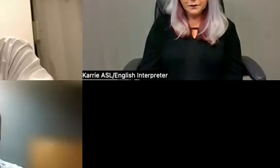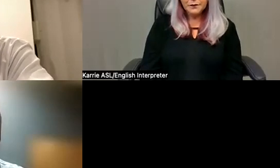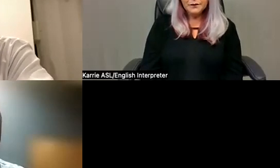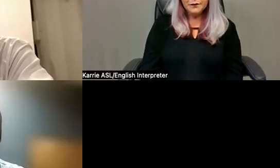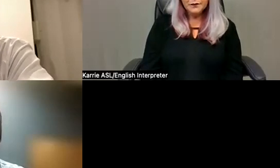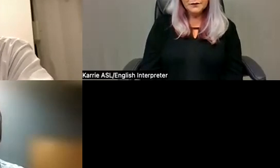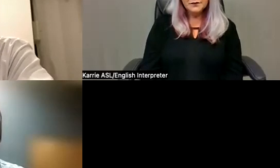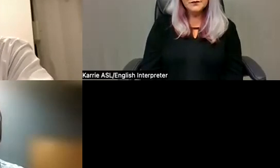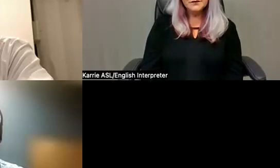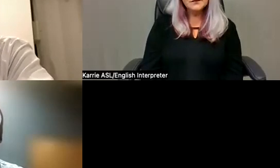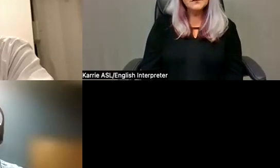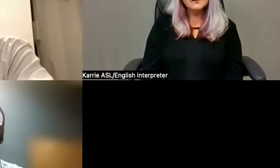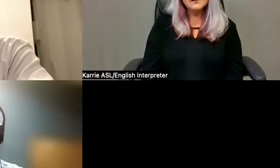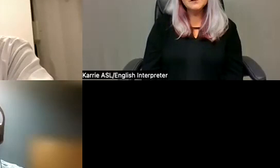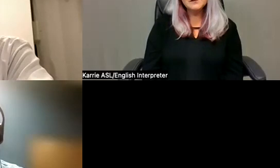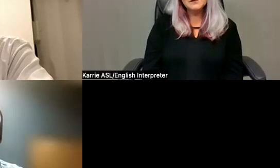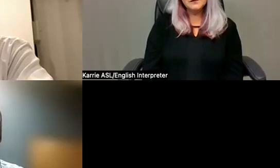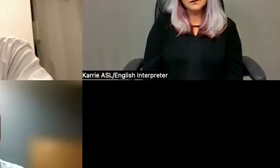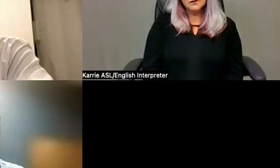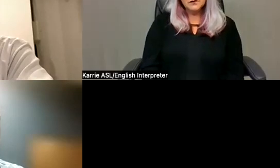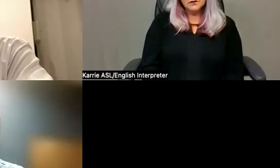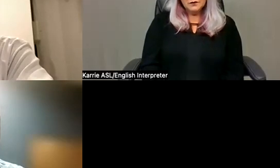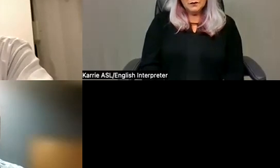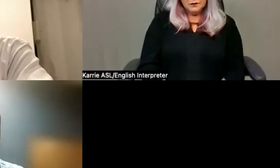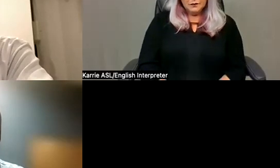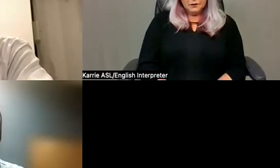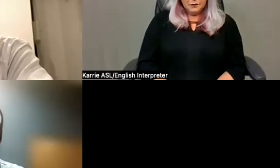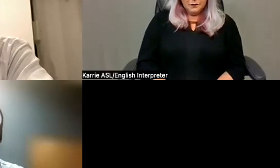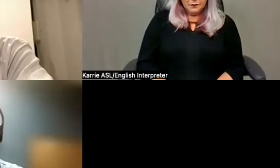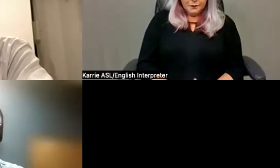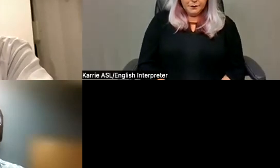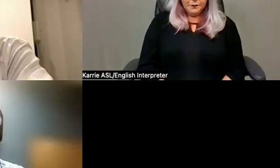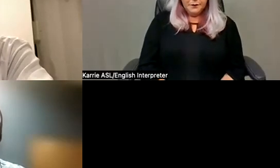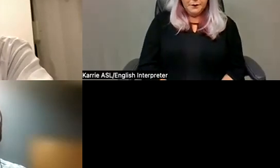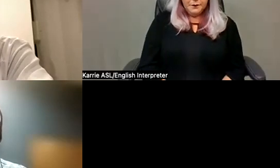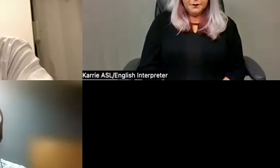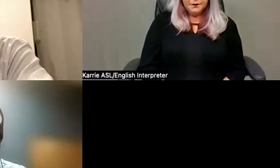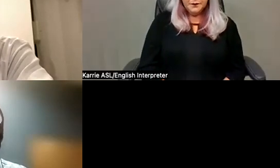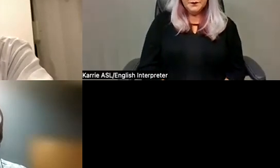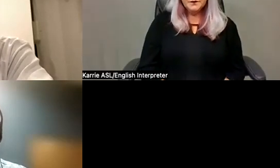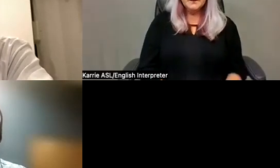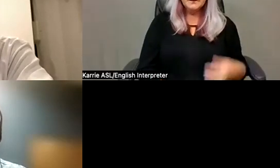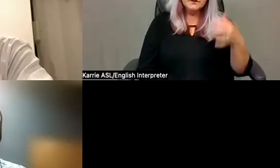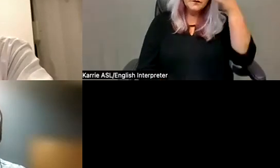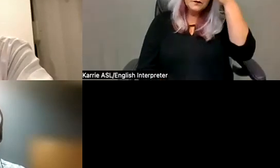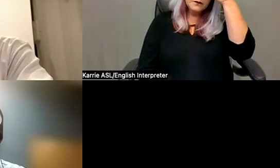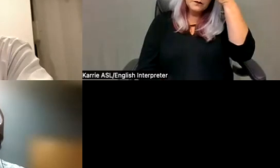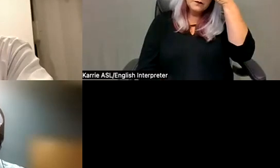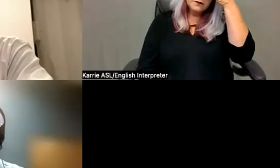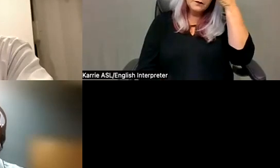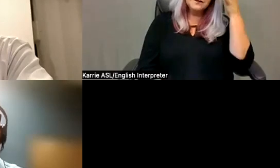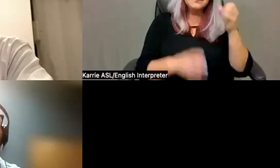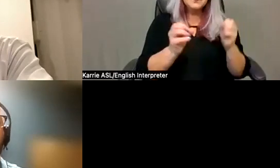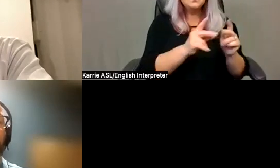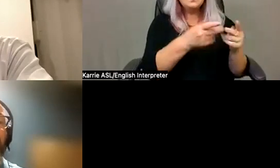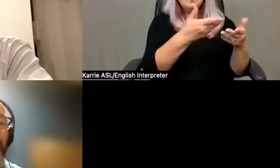celular, presionaría primero los puntos suspensivos, luego interpretación y luego el idioma. Gracias, and thank you, Susan. Back to you, and you